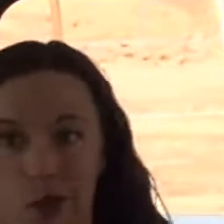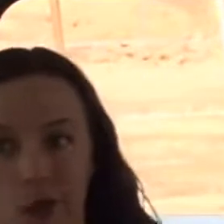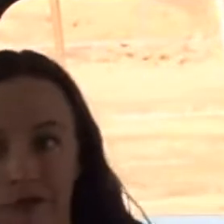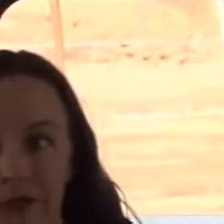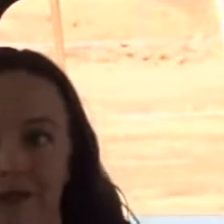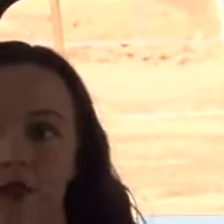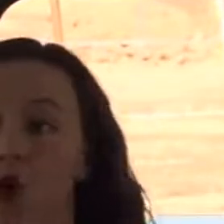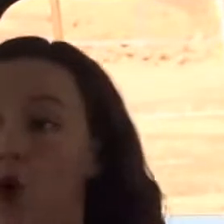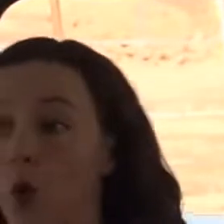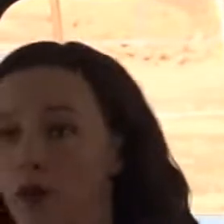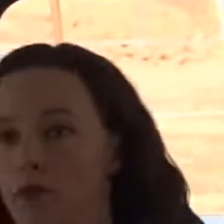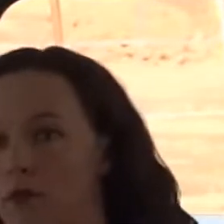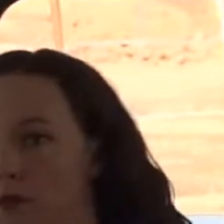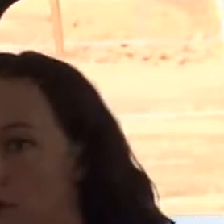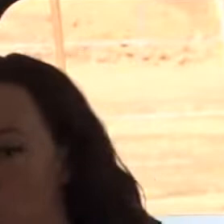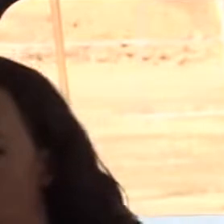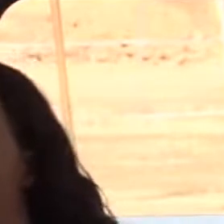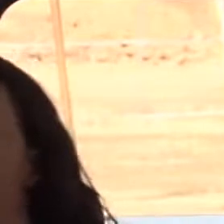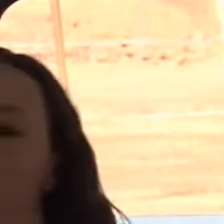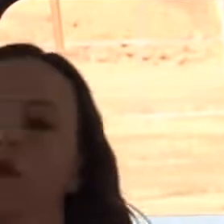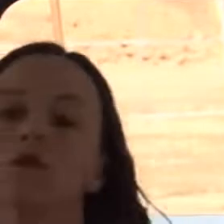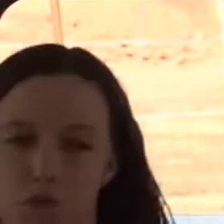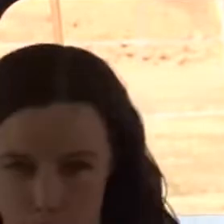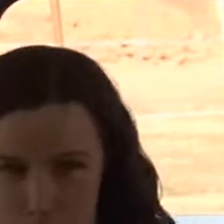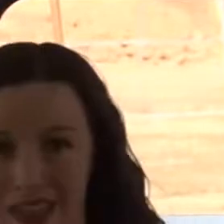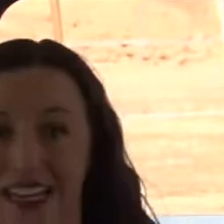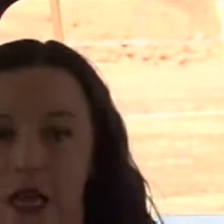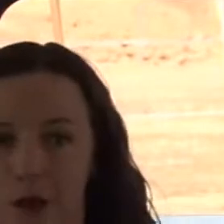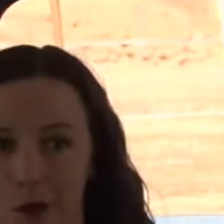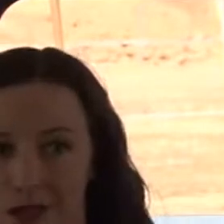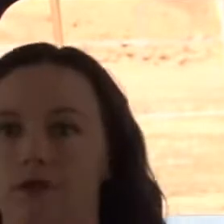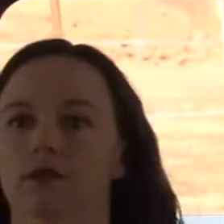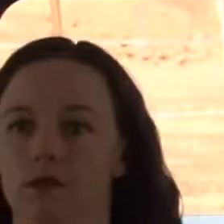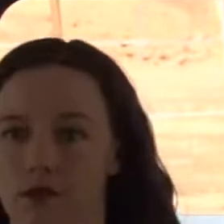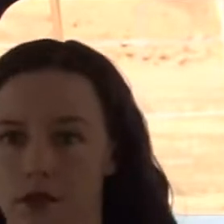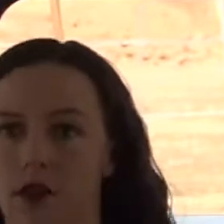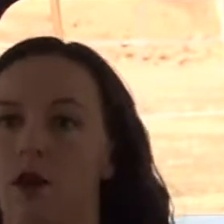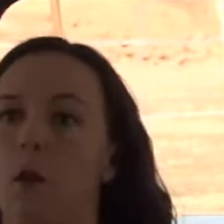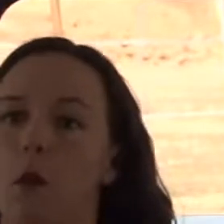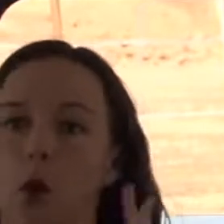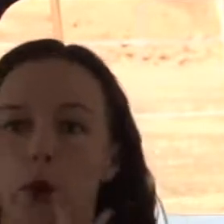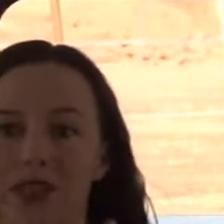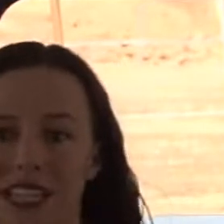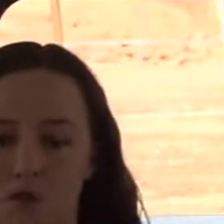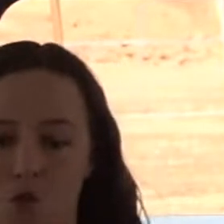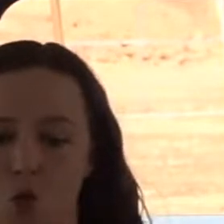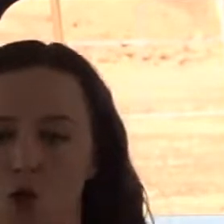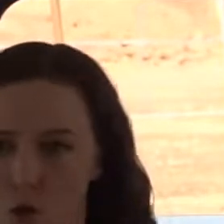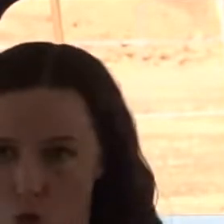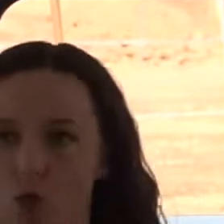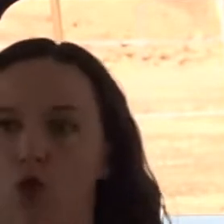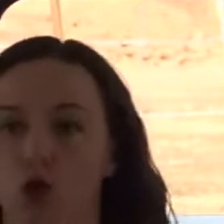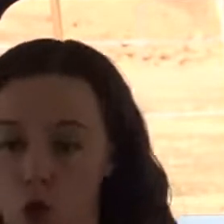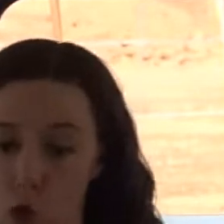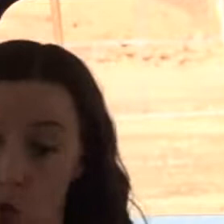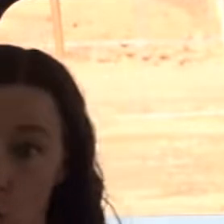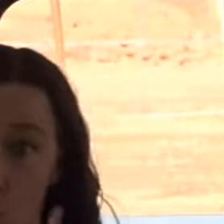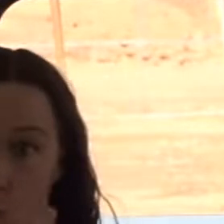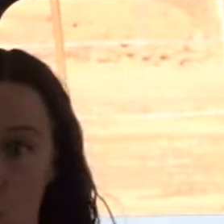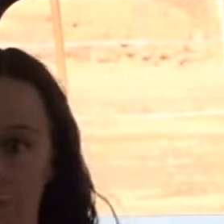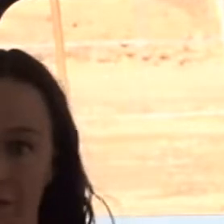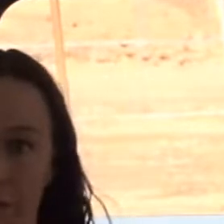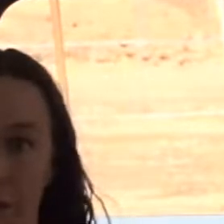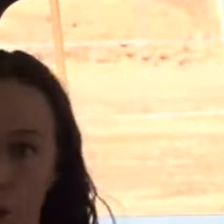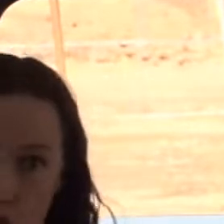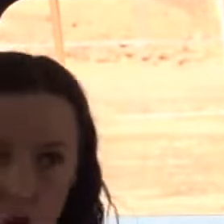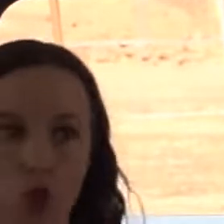We started it before the pandemic. Pandemic was a little hiccup, but you're going to see more and more about that. And these students going through here will be job ready